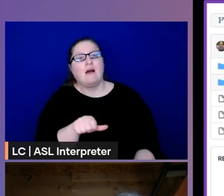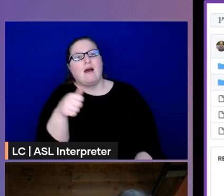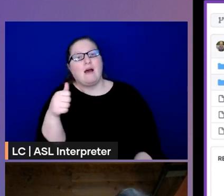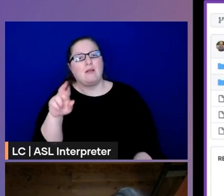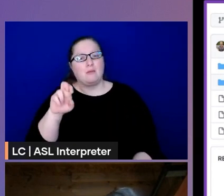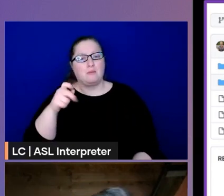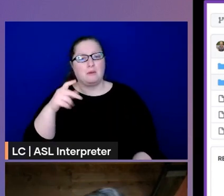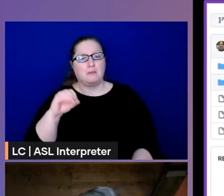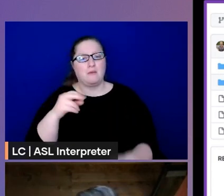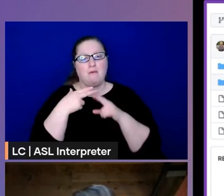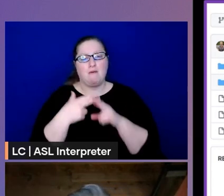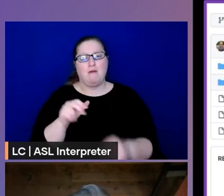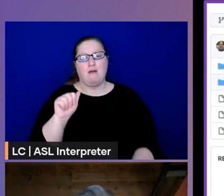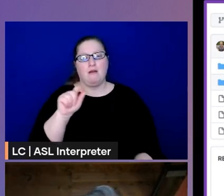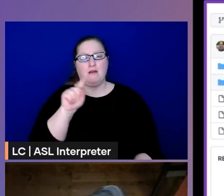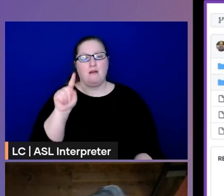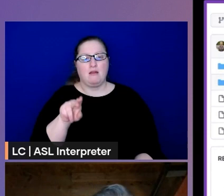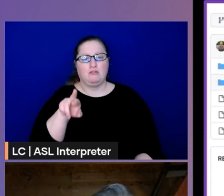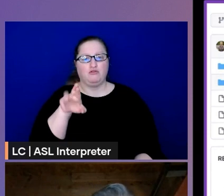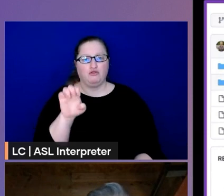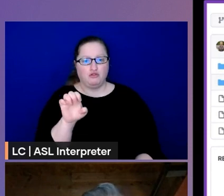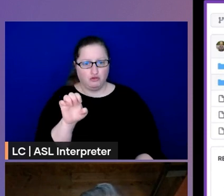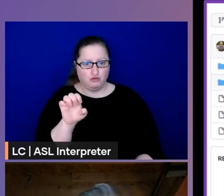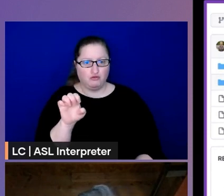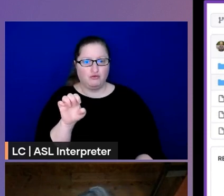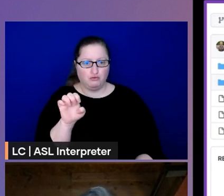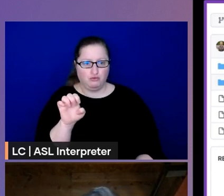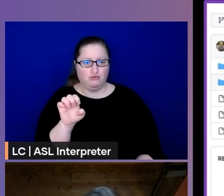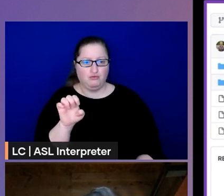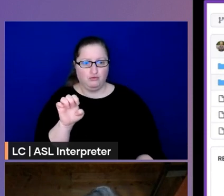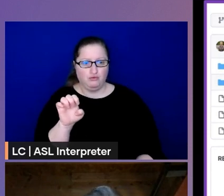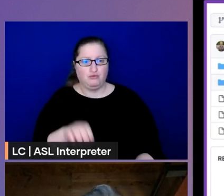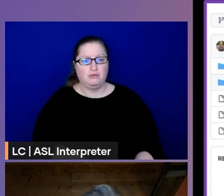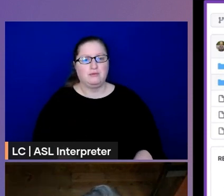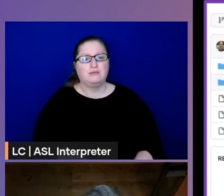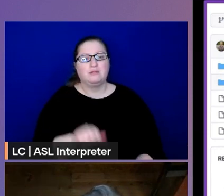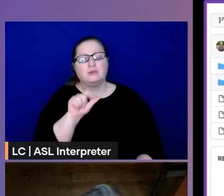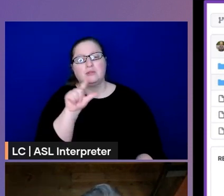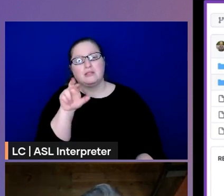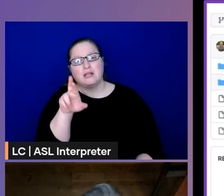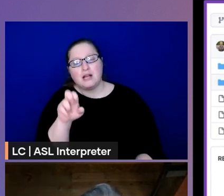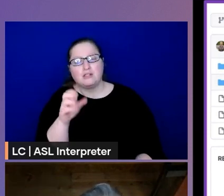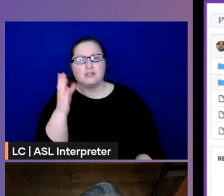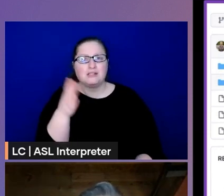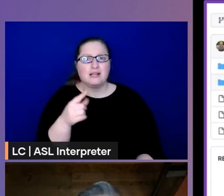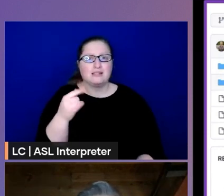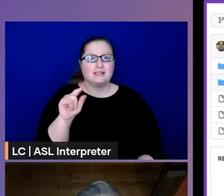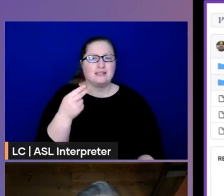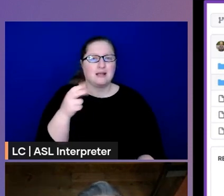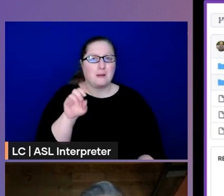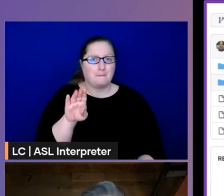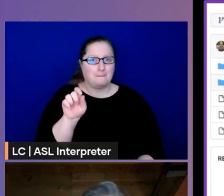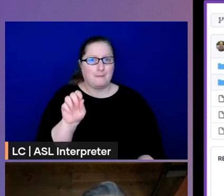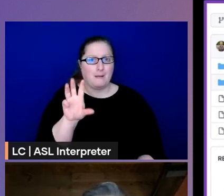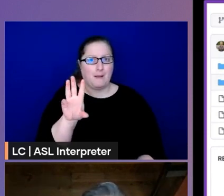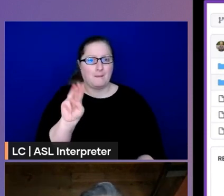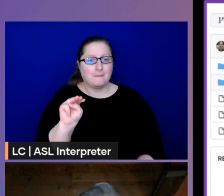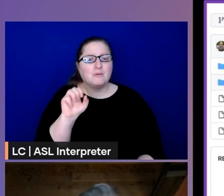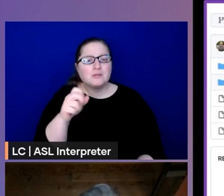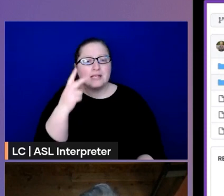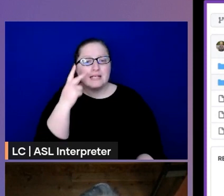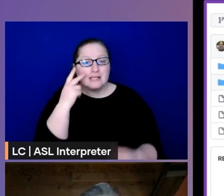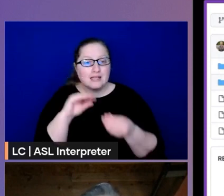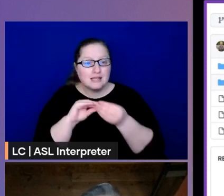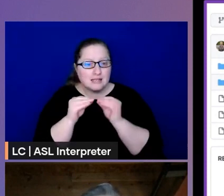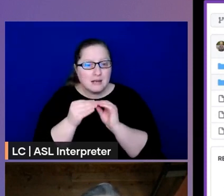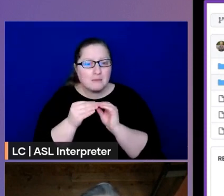Azure, movingalot /Azure in github.com. And you can see the number or the SHA that it's